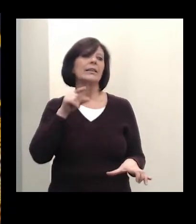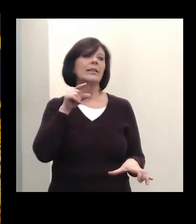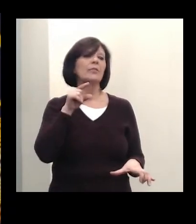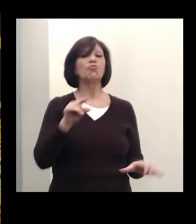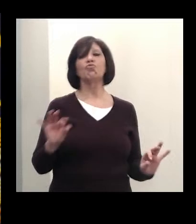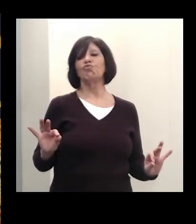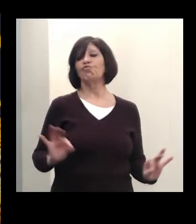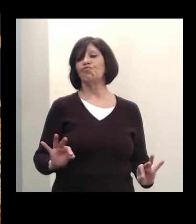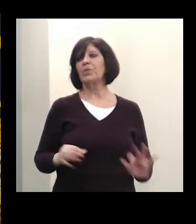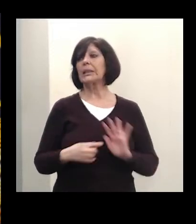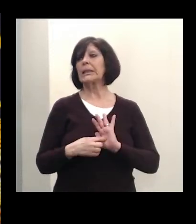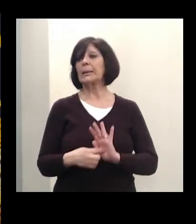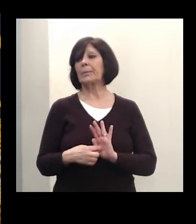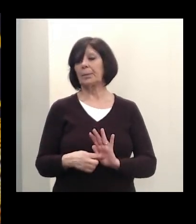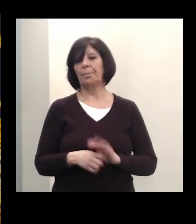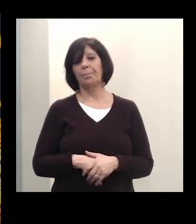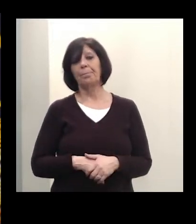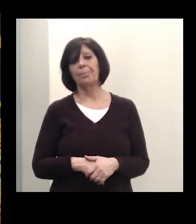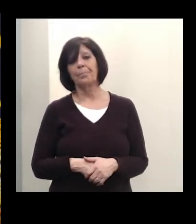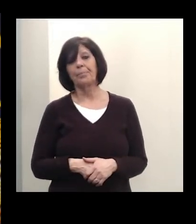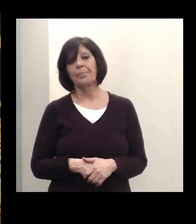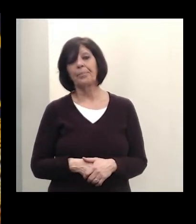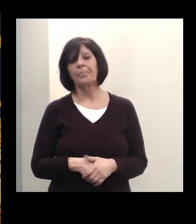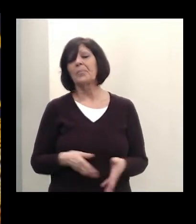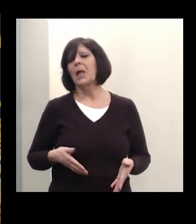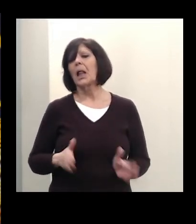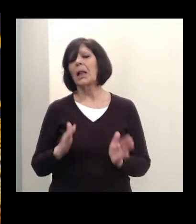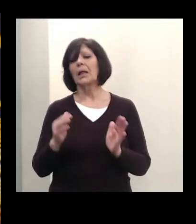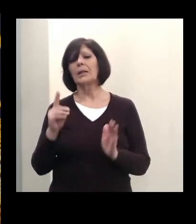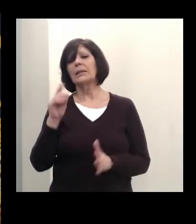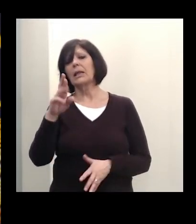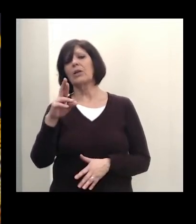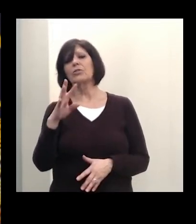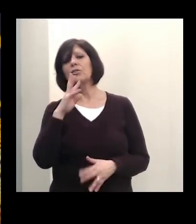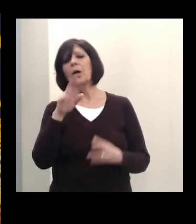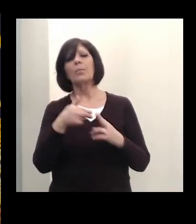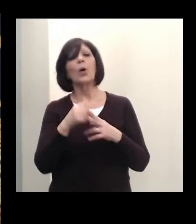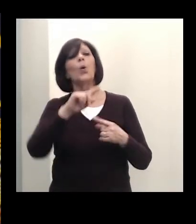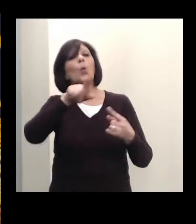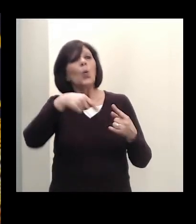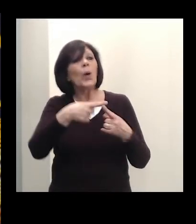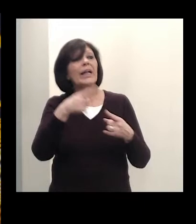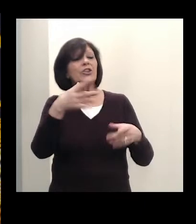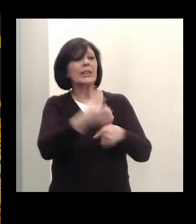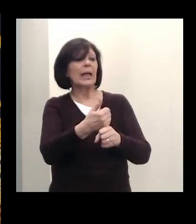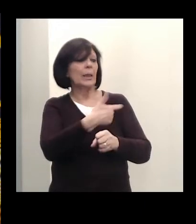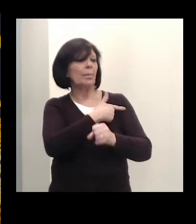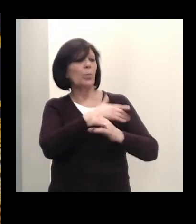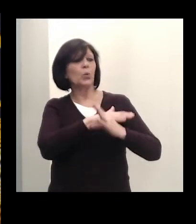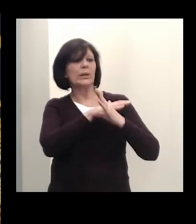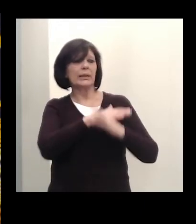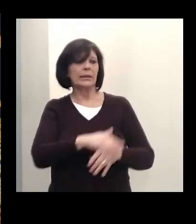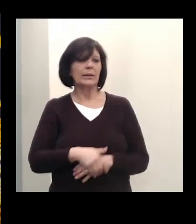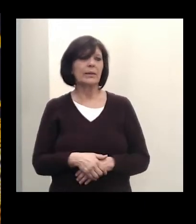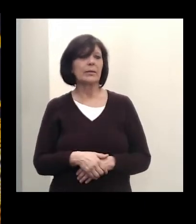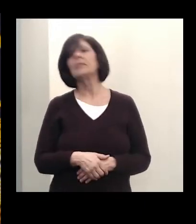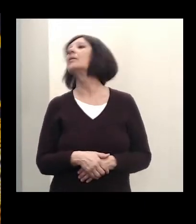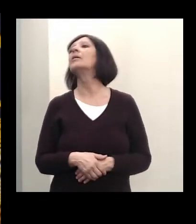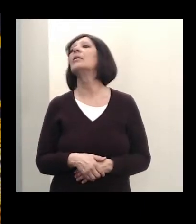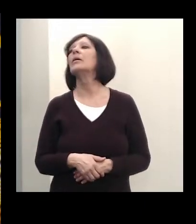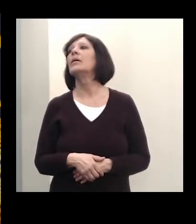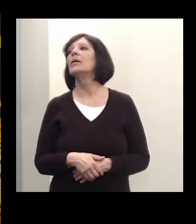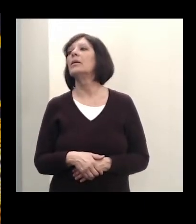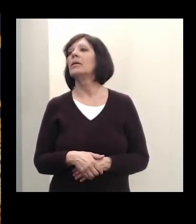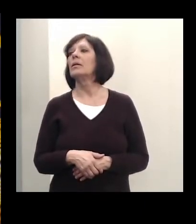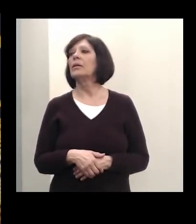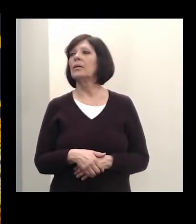no almost illness at all. So I'll let doctor talk about when people should get boosted based on their initial shot, especially as it pertains